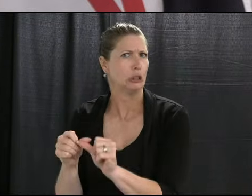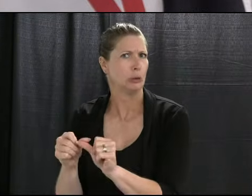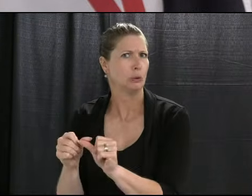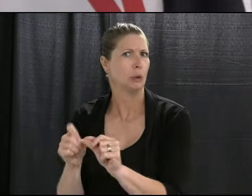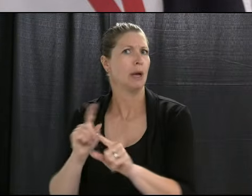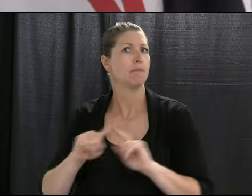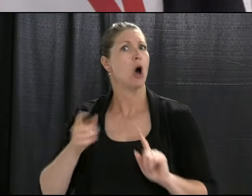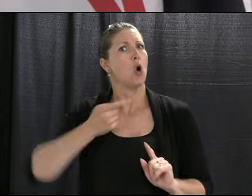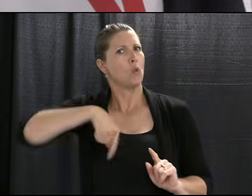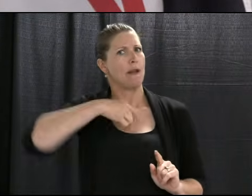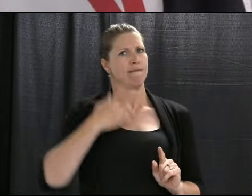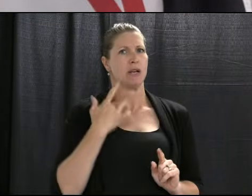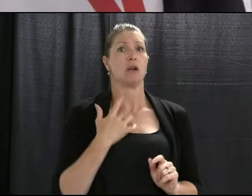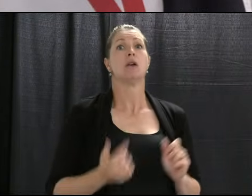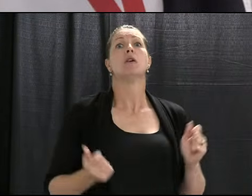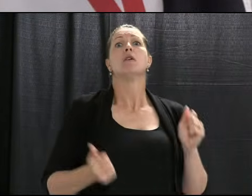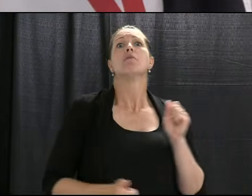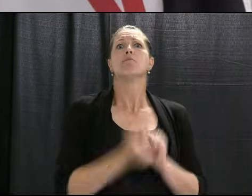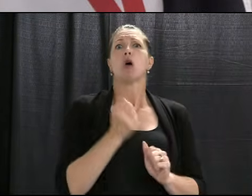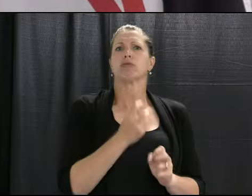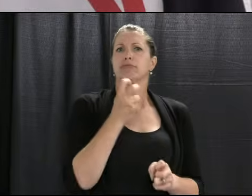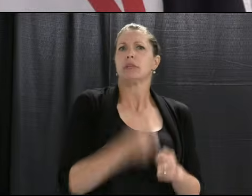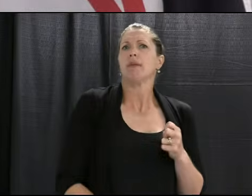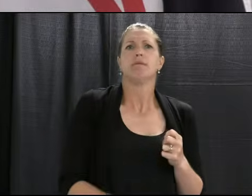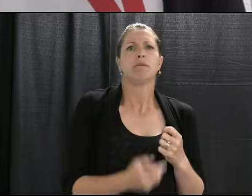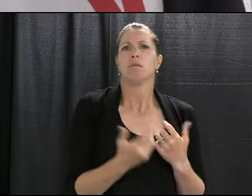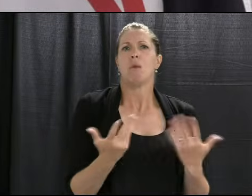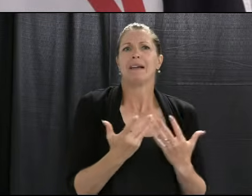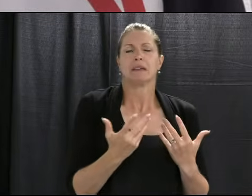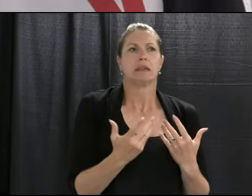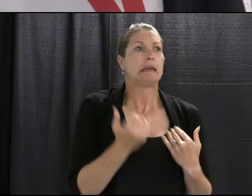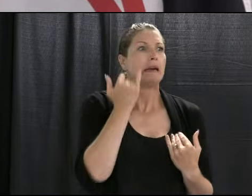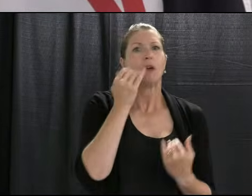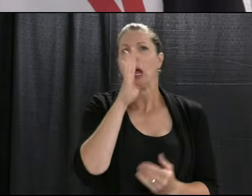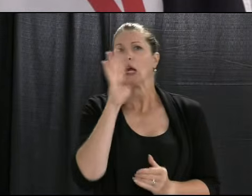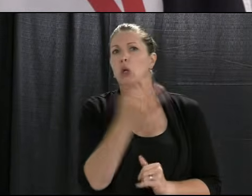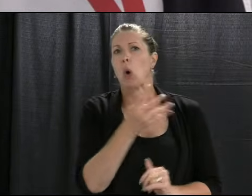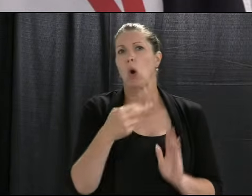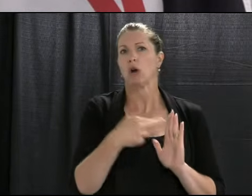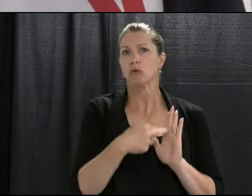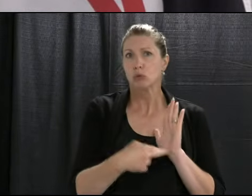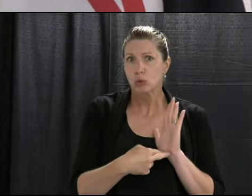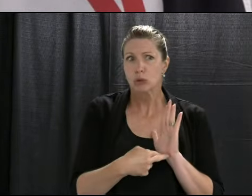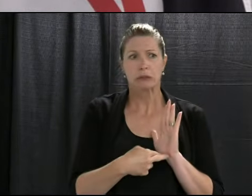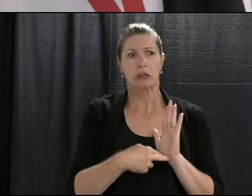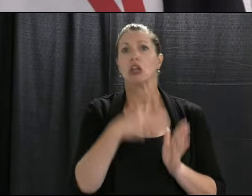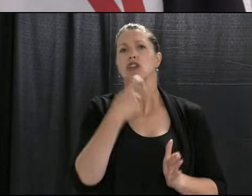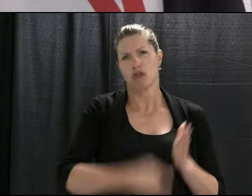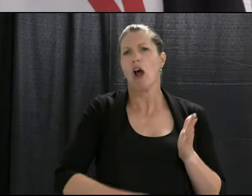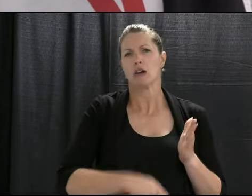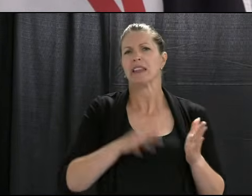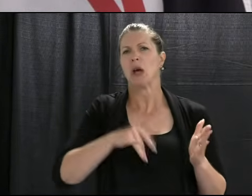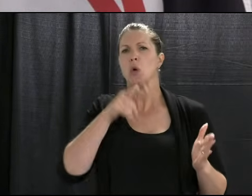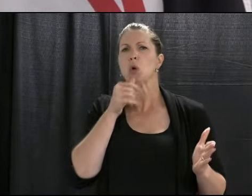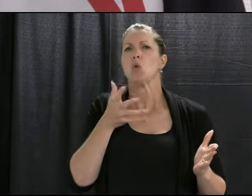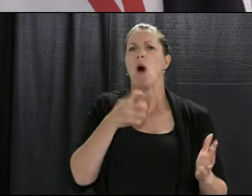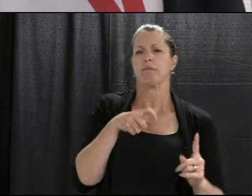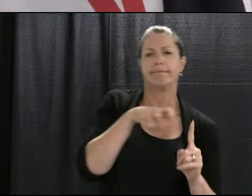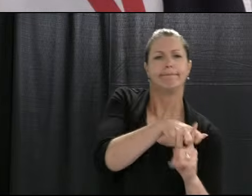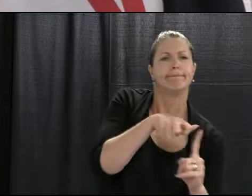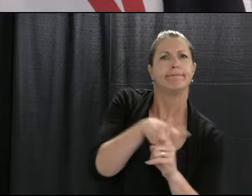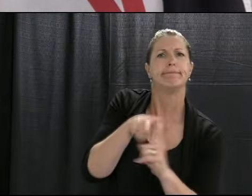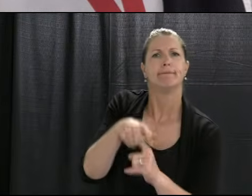made. I know Canada Games is coming up very soon. Just so you know, Canada Games continue to work with the Emergency Operations